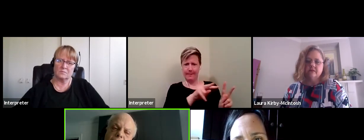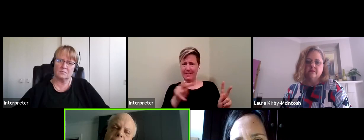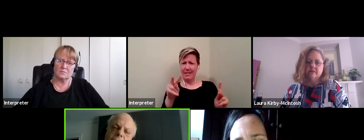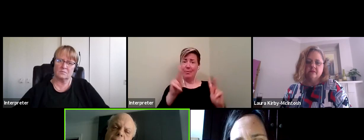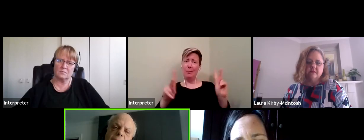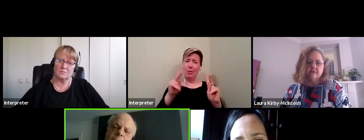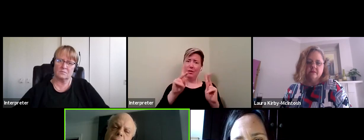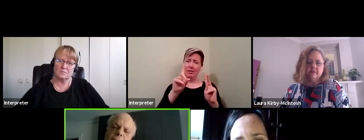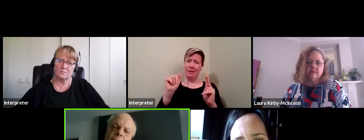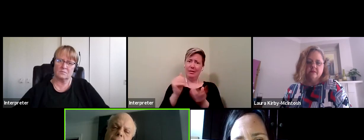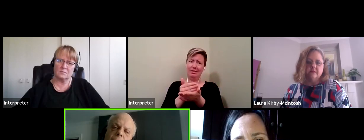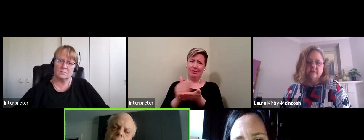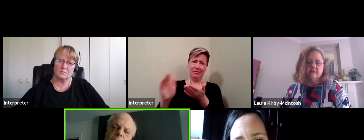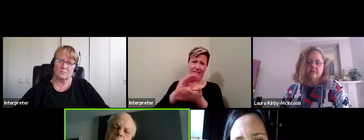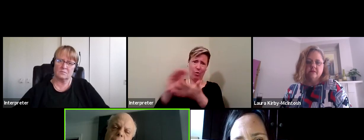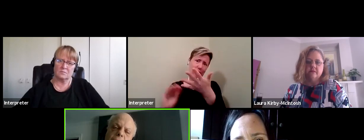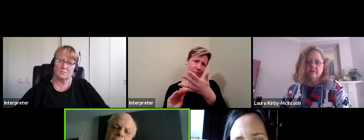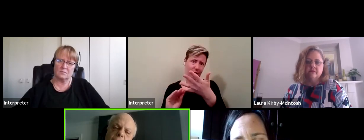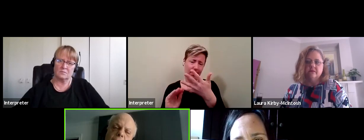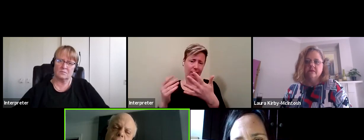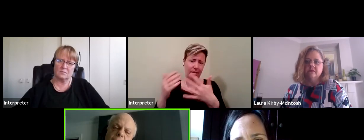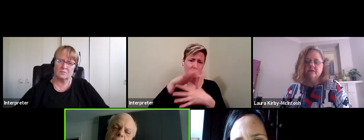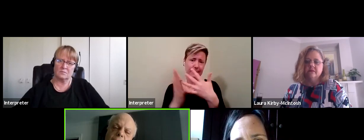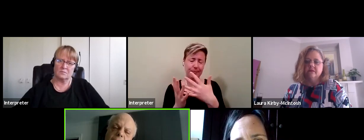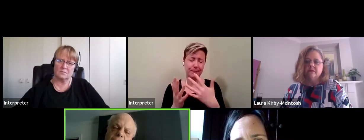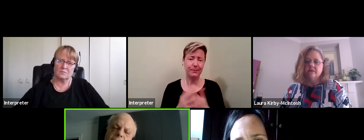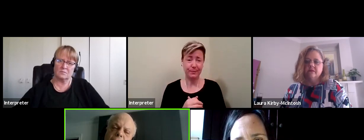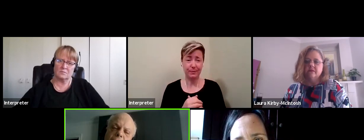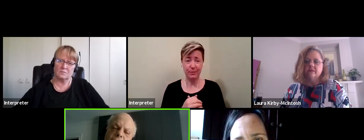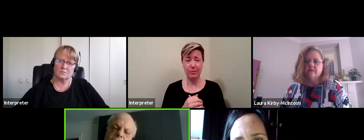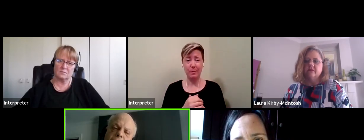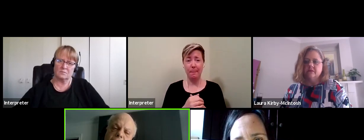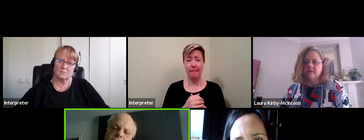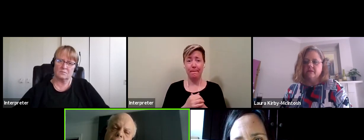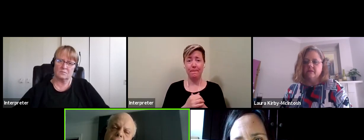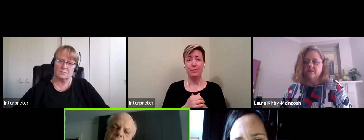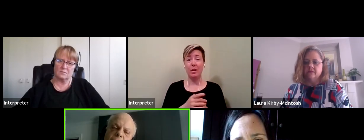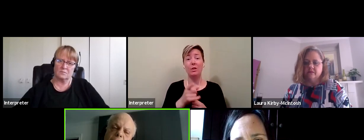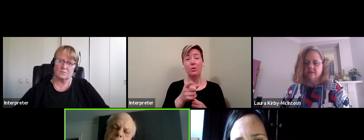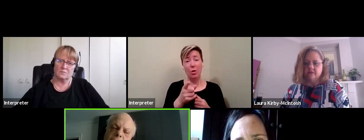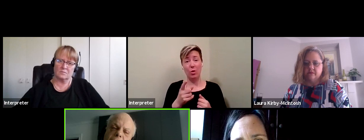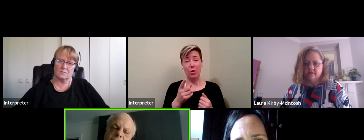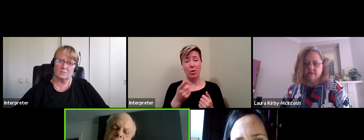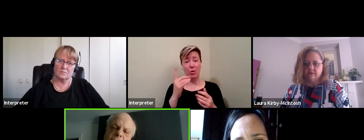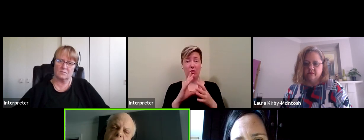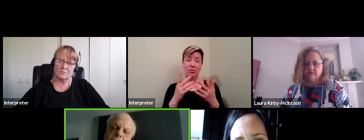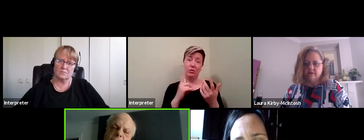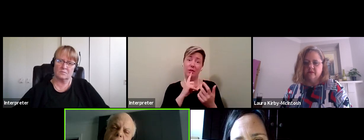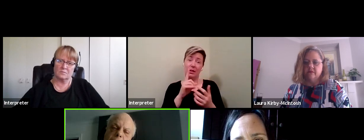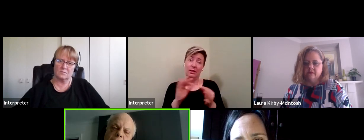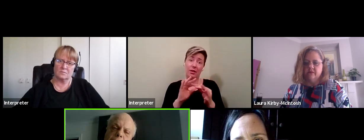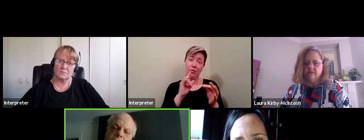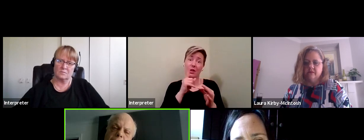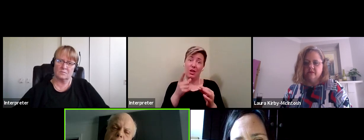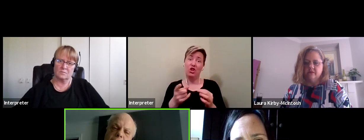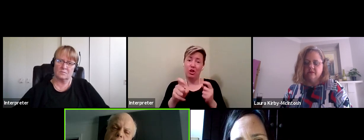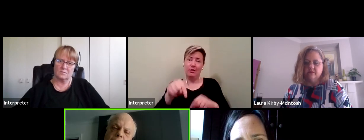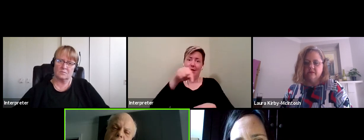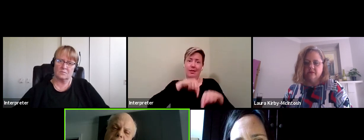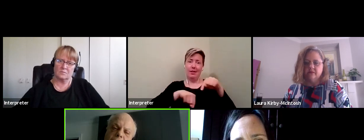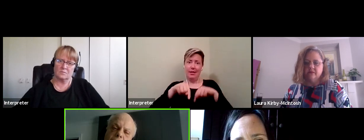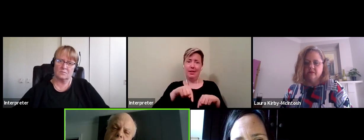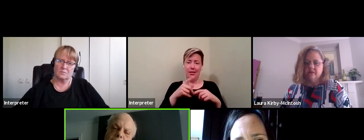prevent some of that horrible pressure on the allocation of ventilators in the first place is to solve this problem before